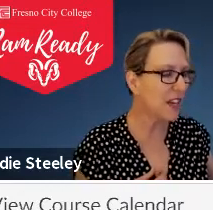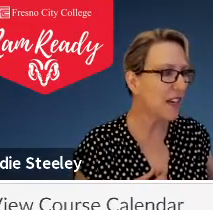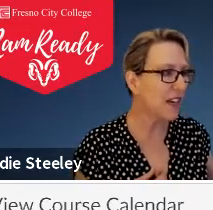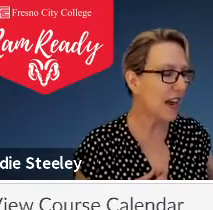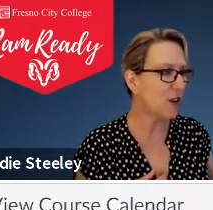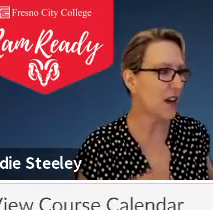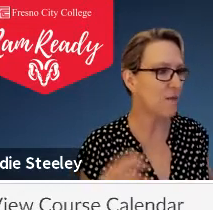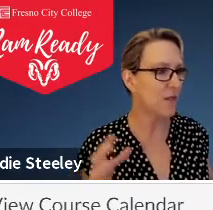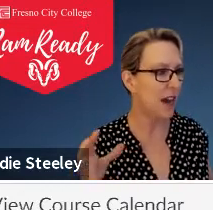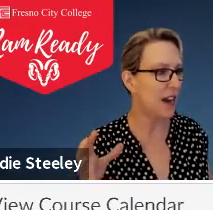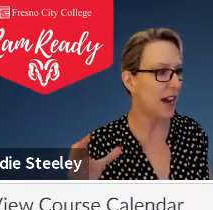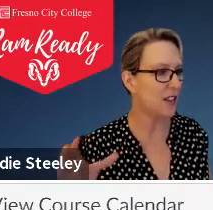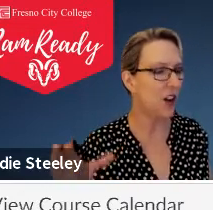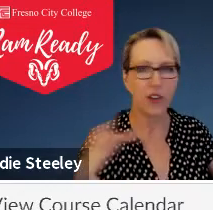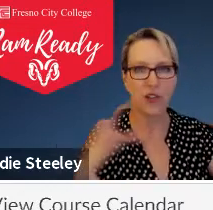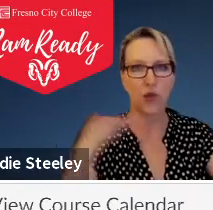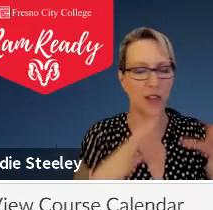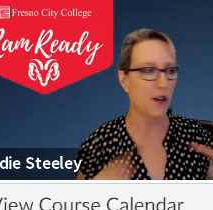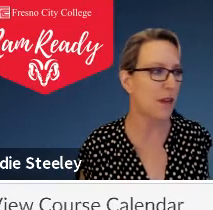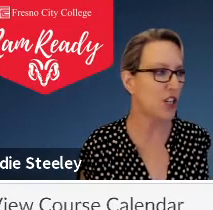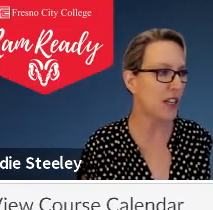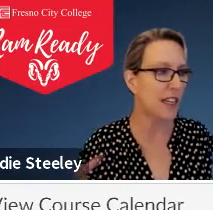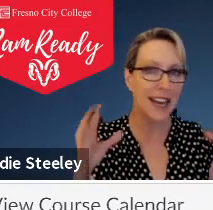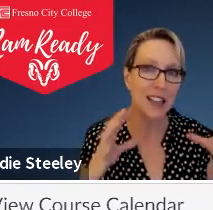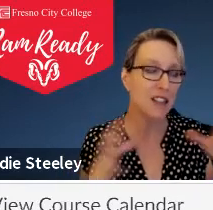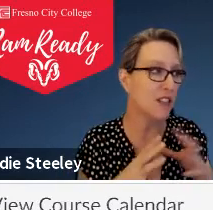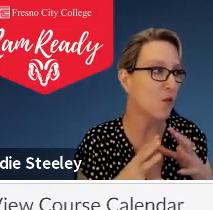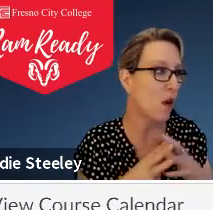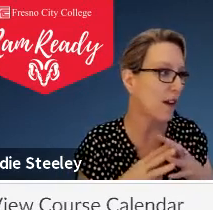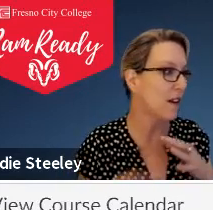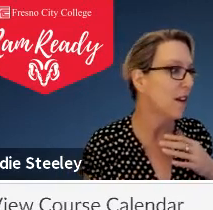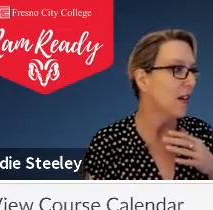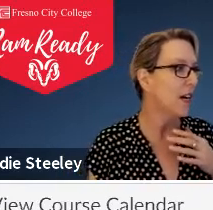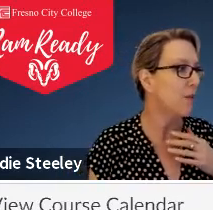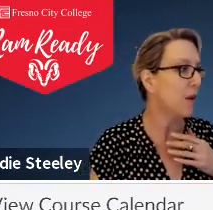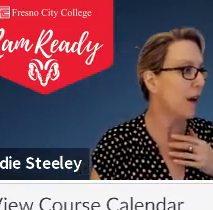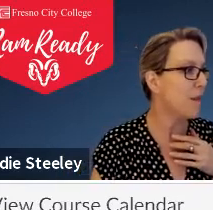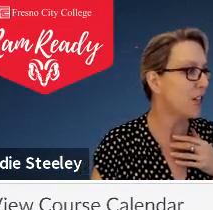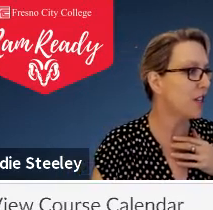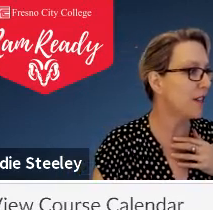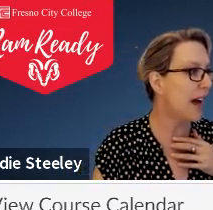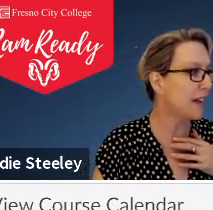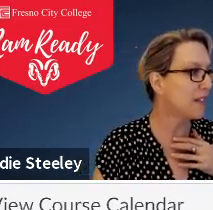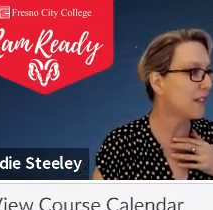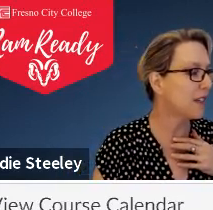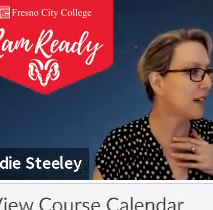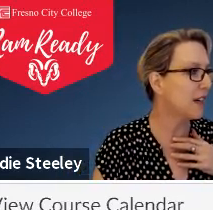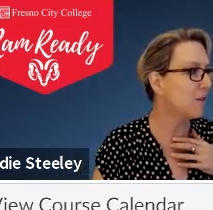This is an outcome that has all those tools that I was mentioning condensed into one. I mentioned